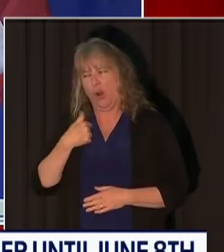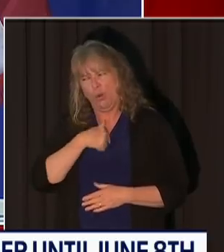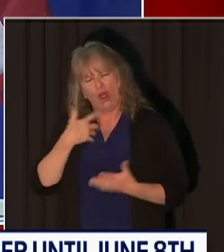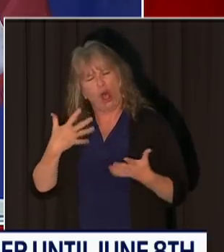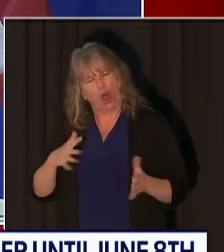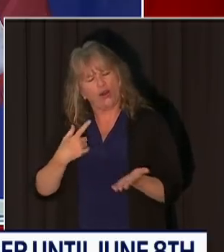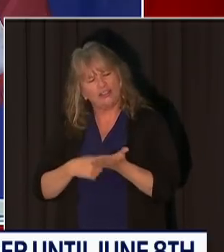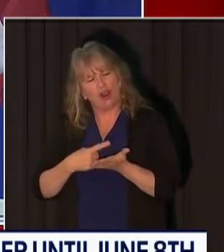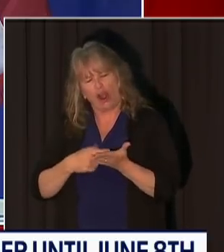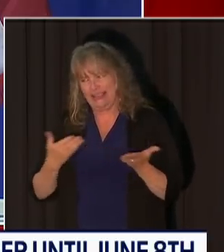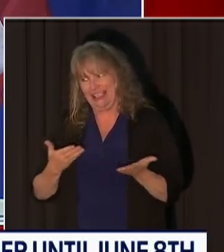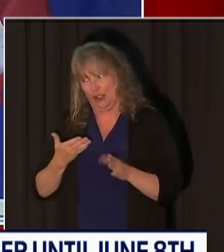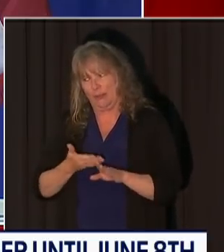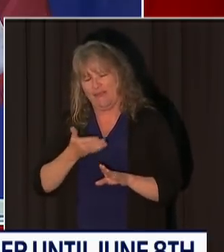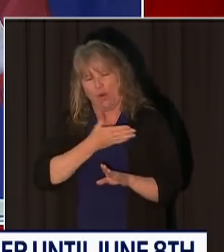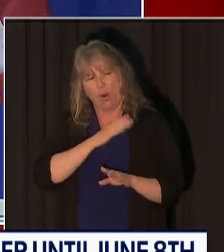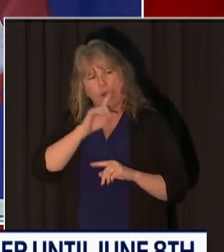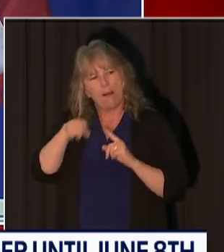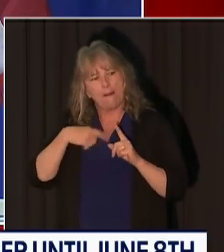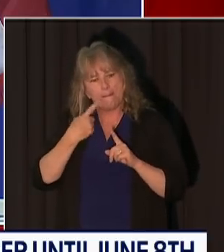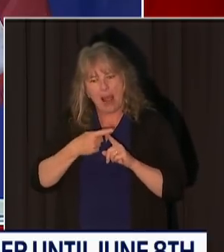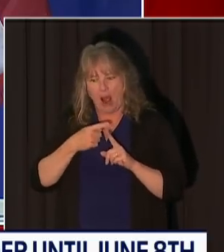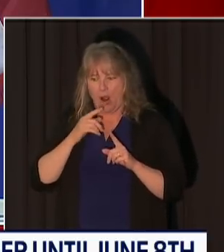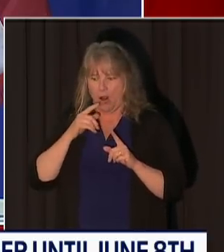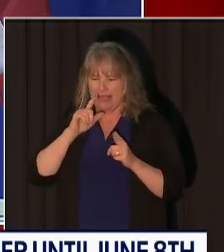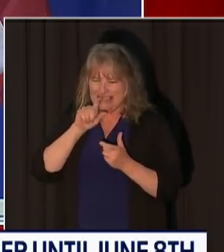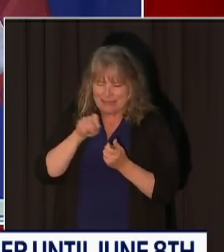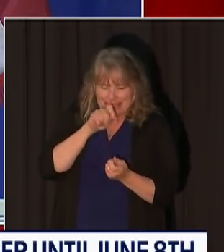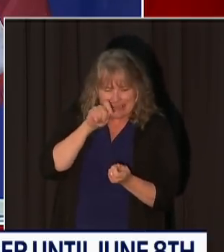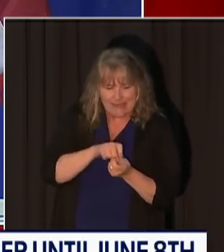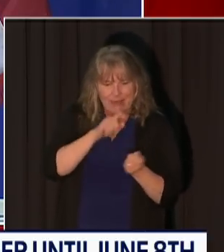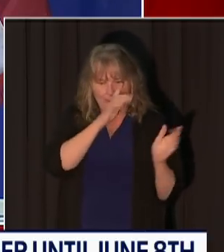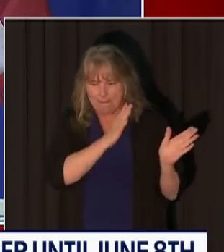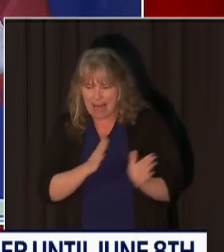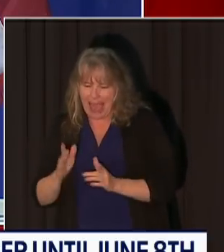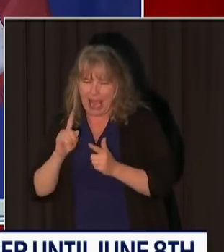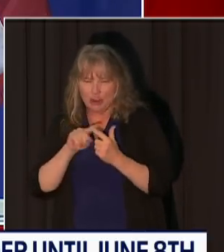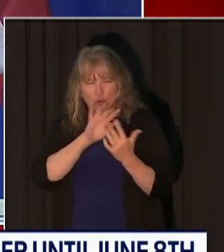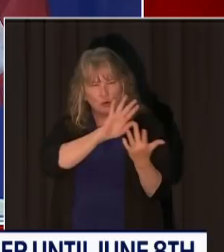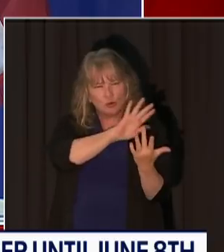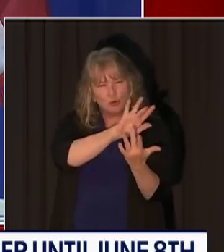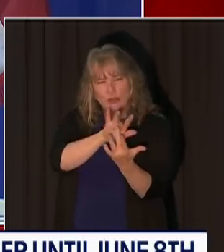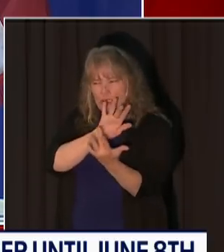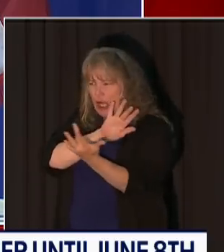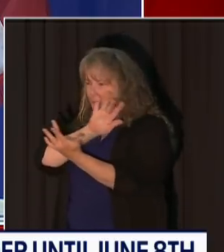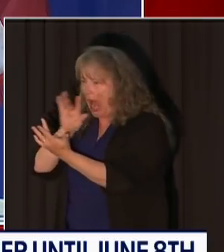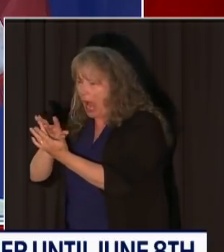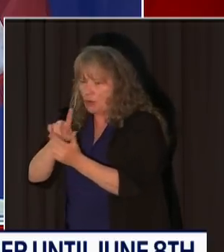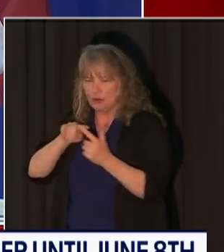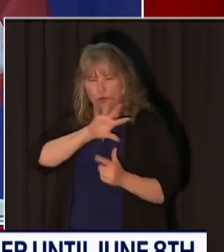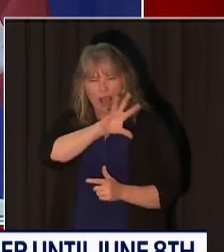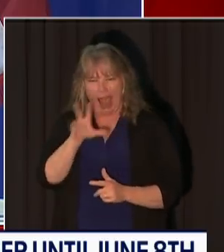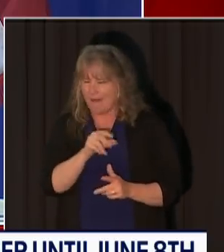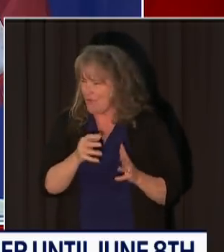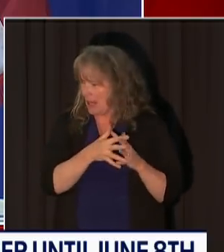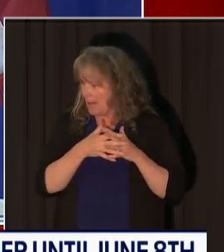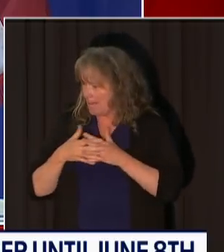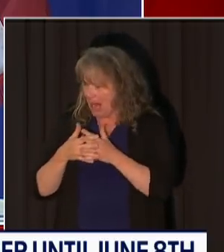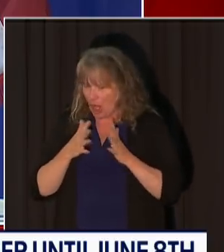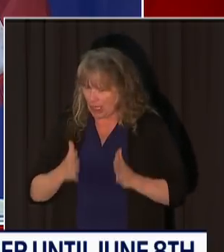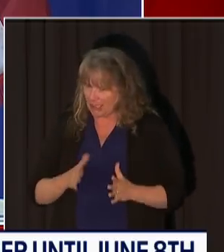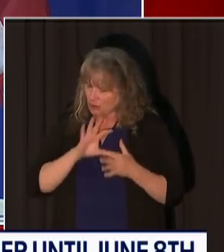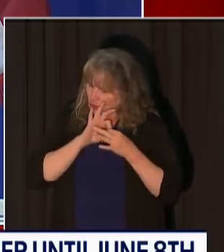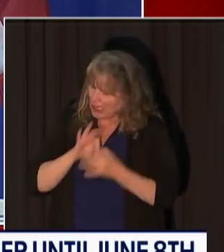the people in charge and the people who are keeping a close eye on COVID-19 and how it's spreading in Washington, D.C.